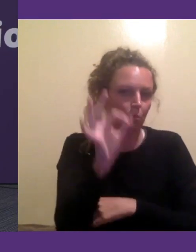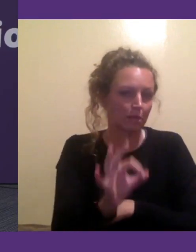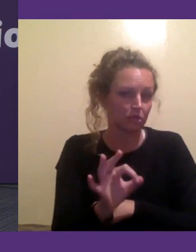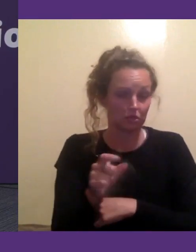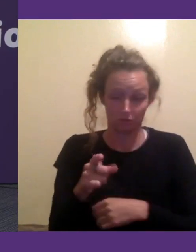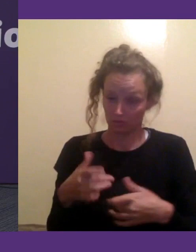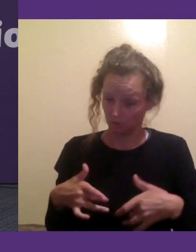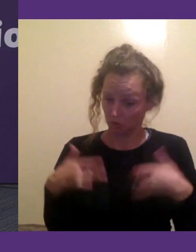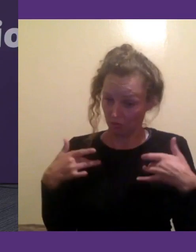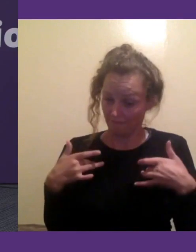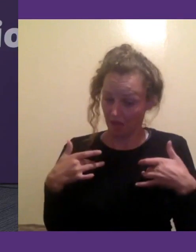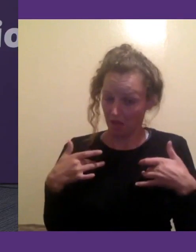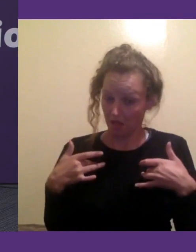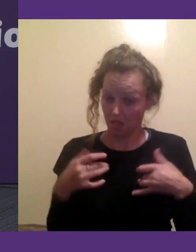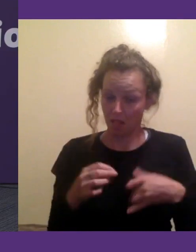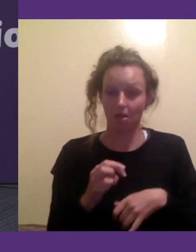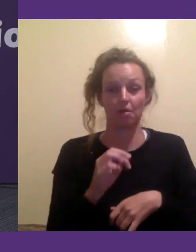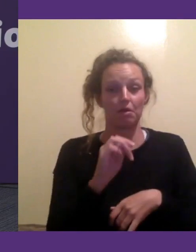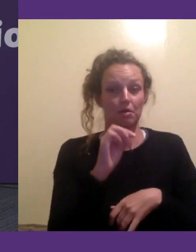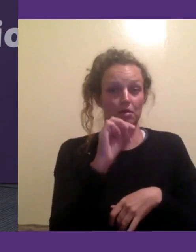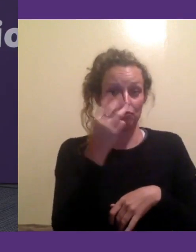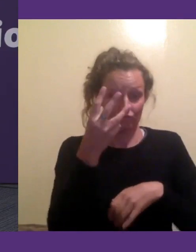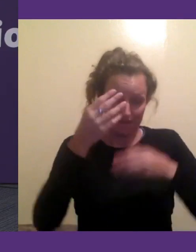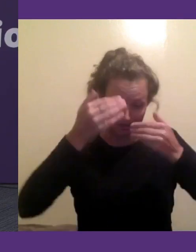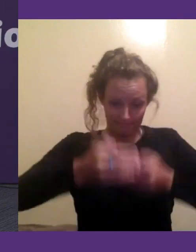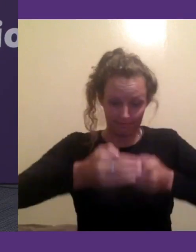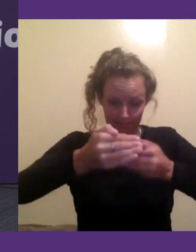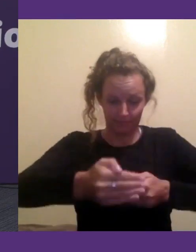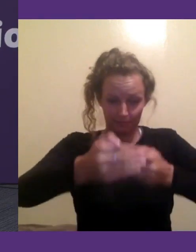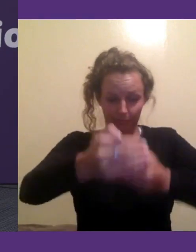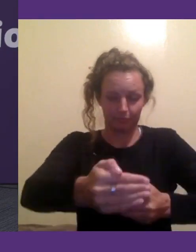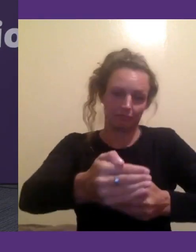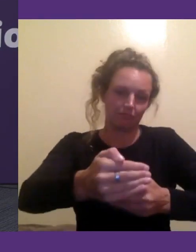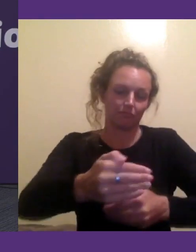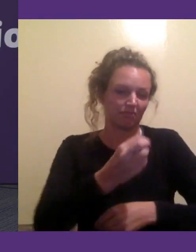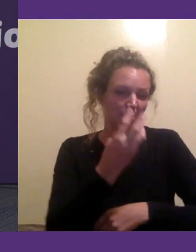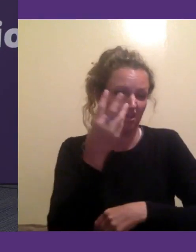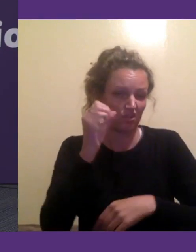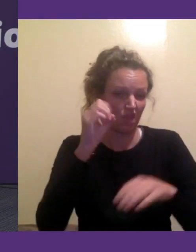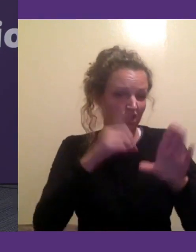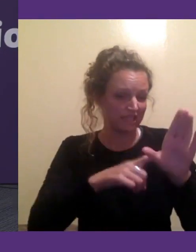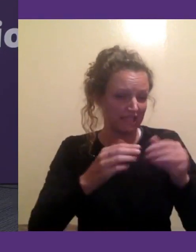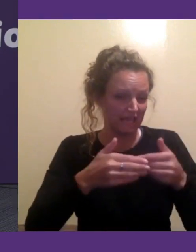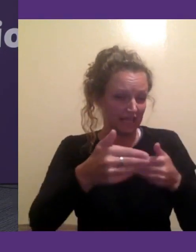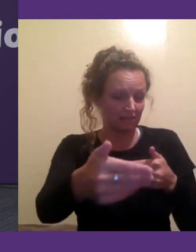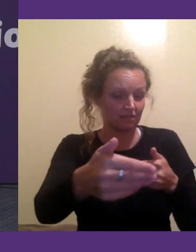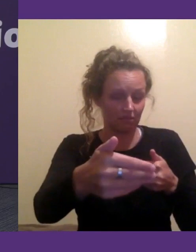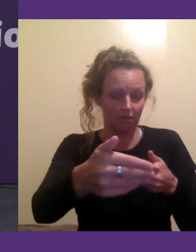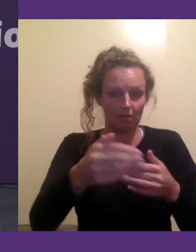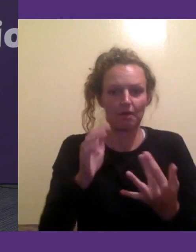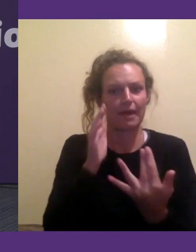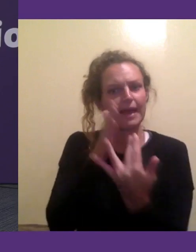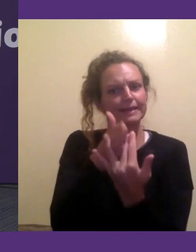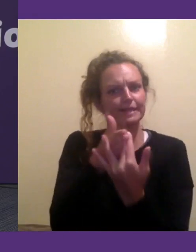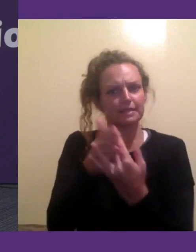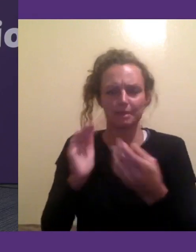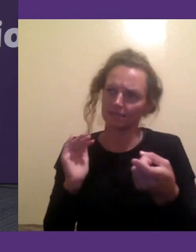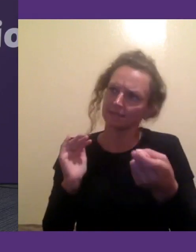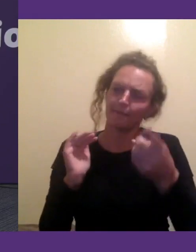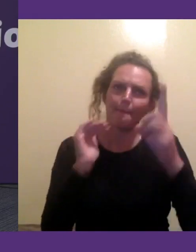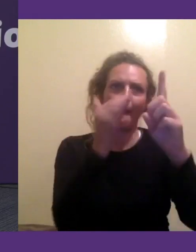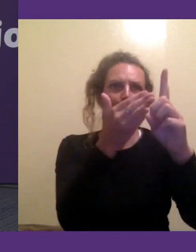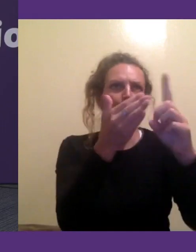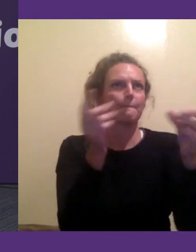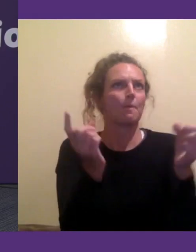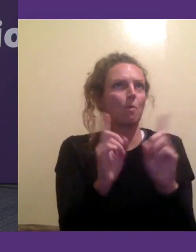and then beyond, what do you think the accessibility community should be looking at in terms of our work and our connecting up and our partnerships? Are there